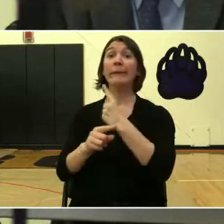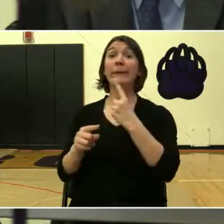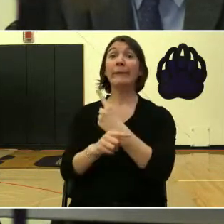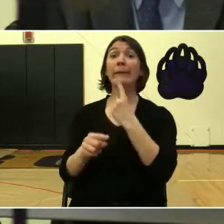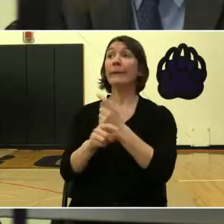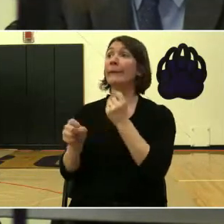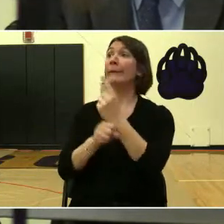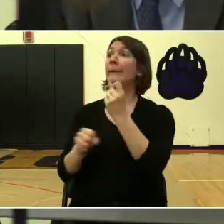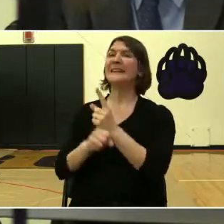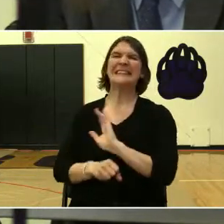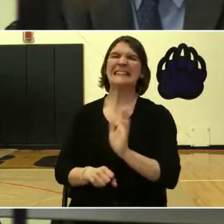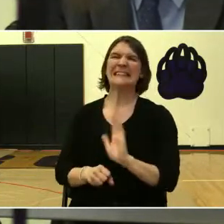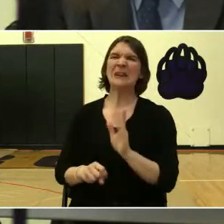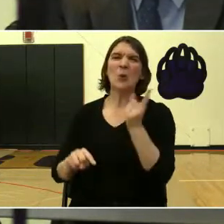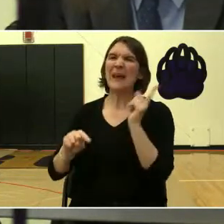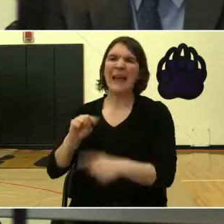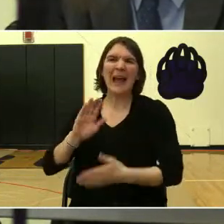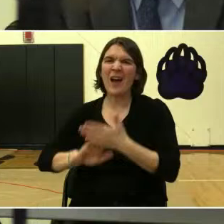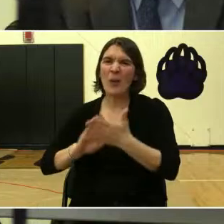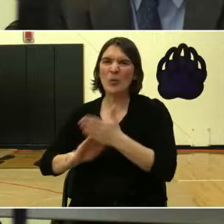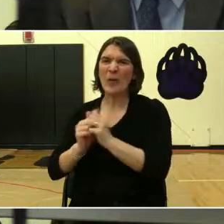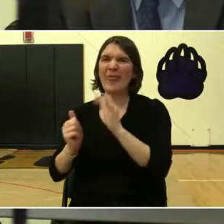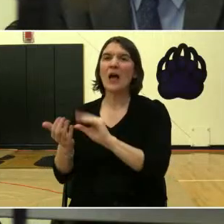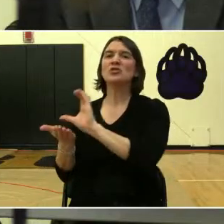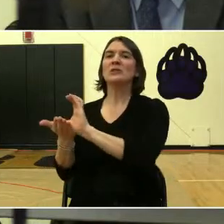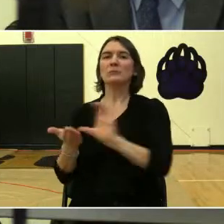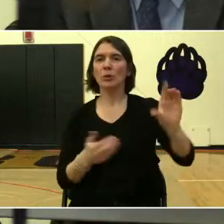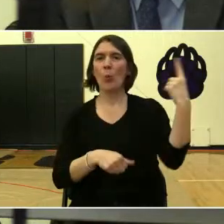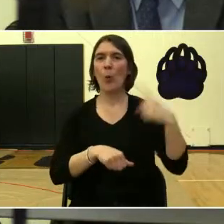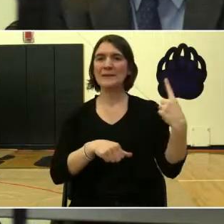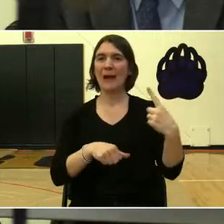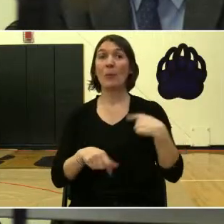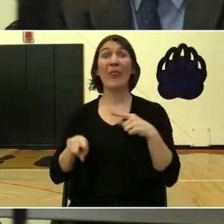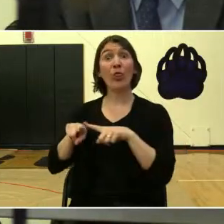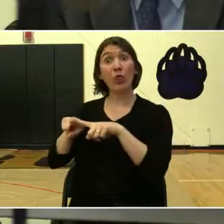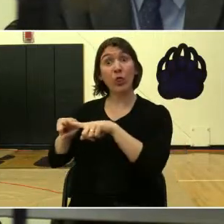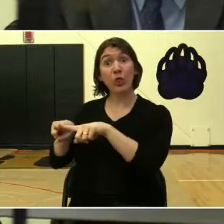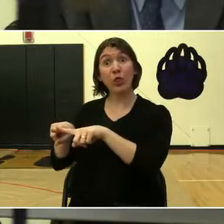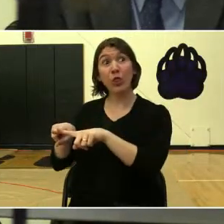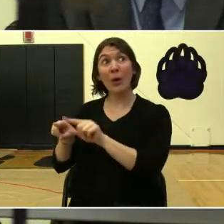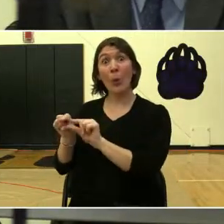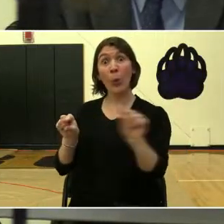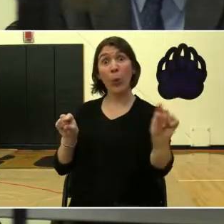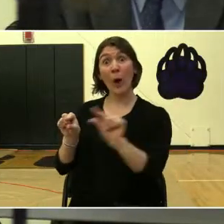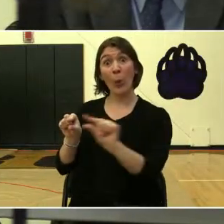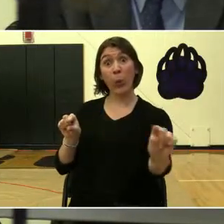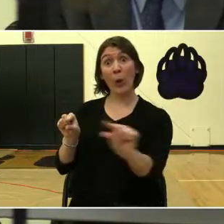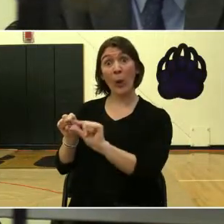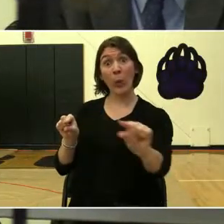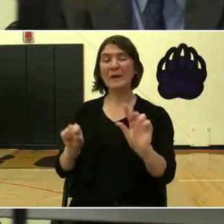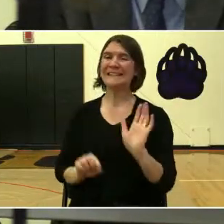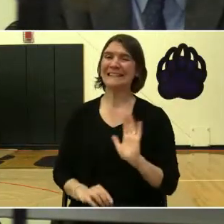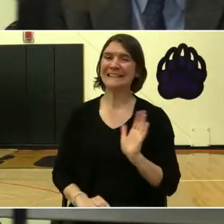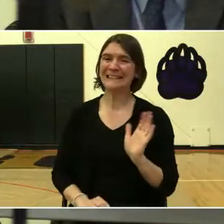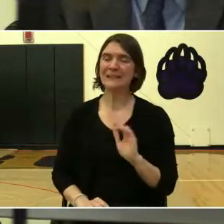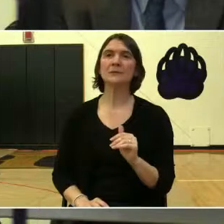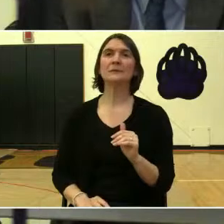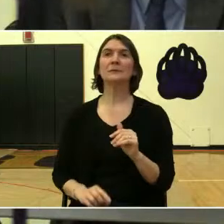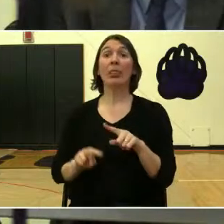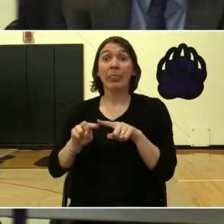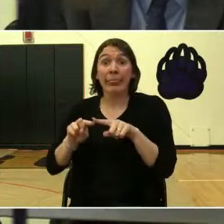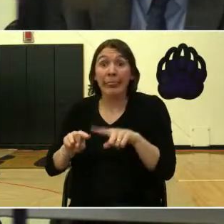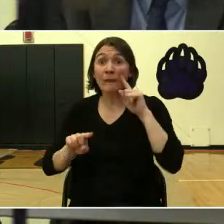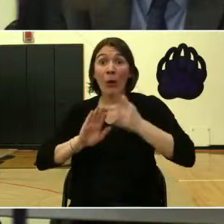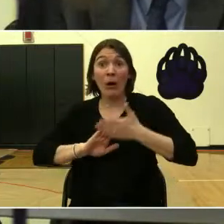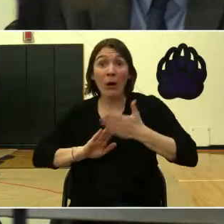on a yearly basis for operations because we don't want to again in a place where we're using the unassigned fund balance uh towards